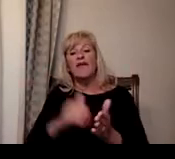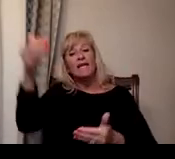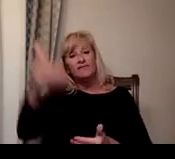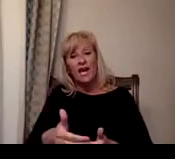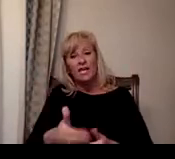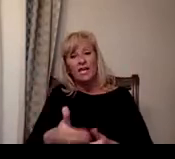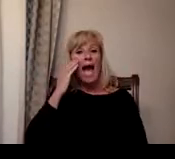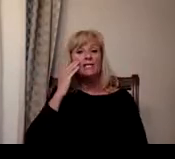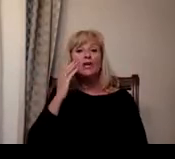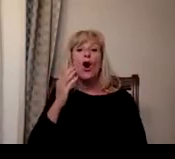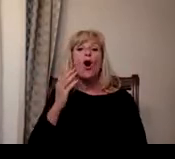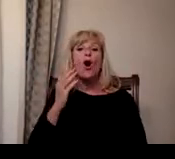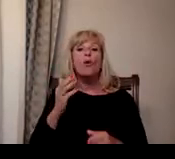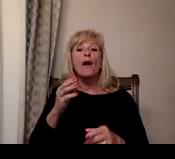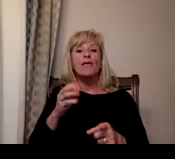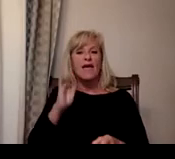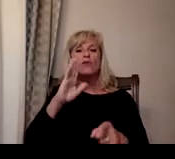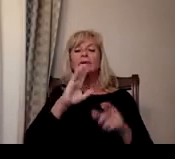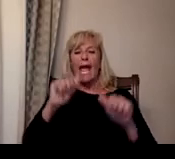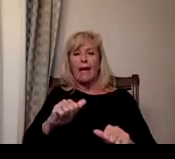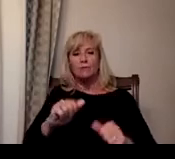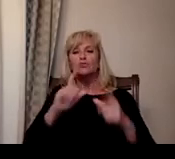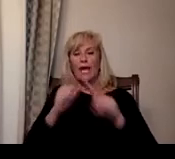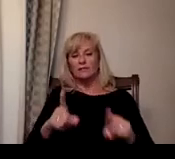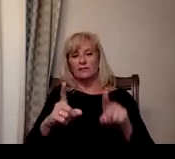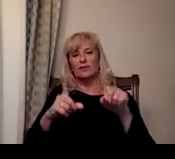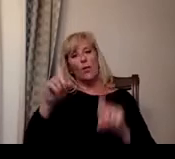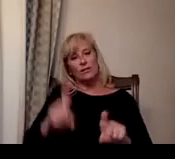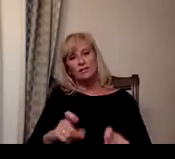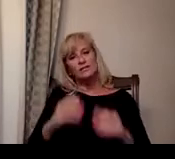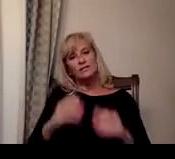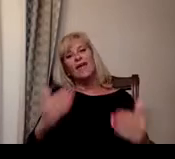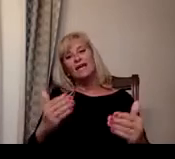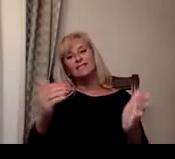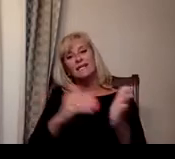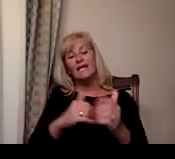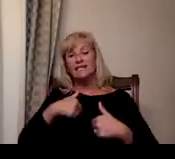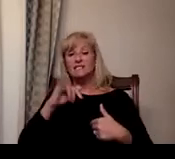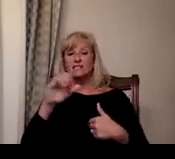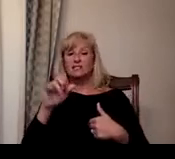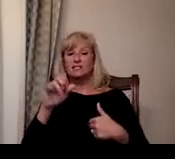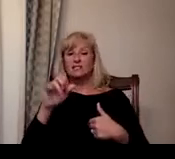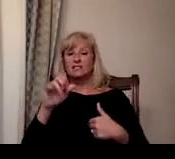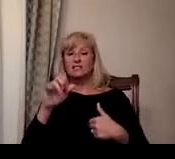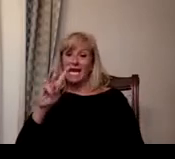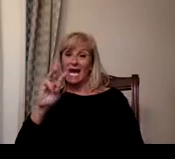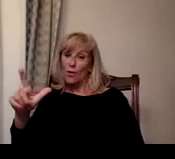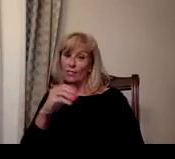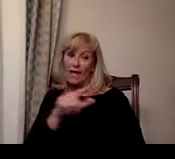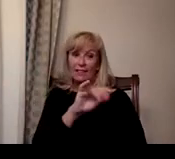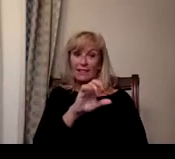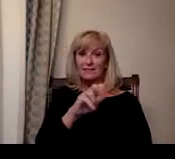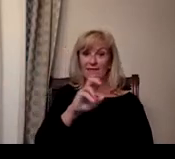and I know that they'll be able to answer those questions. So thanks again, everybody. This is Jenna Stockwell and Lisa